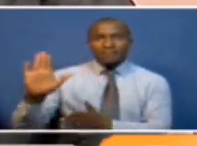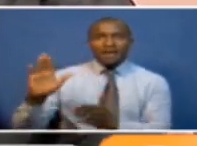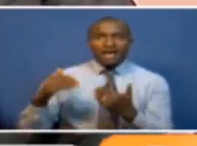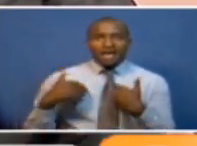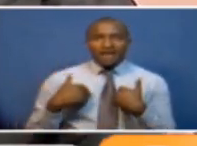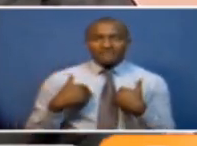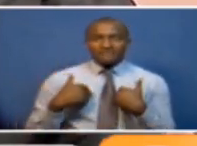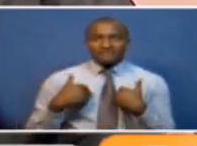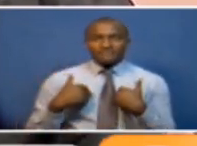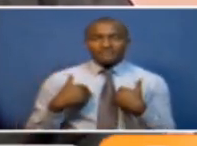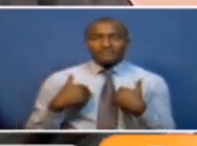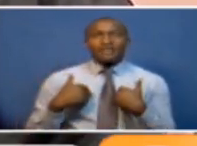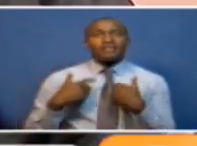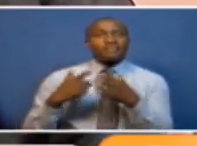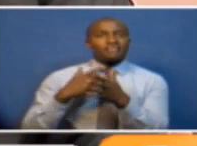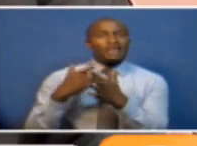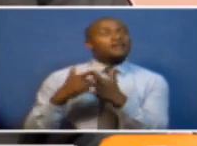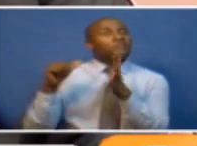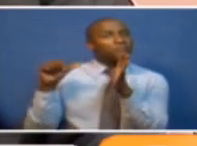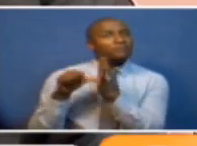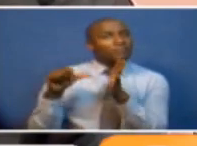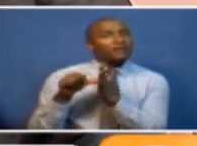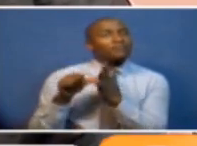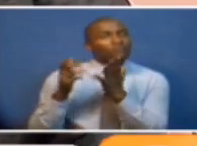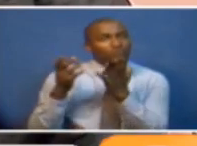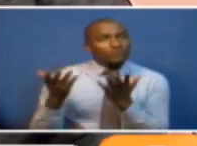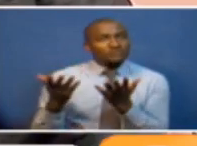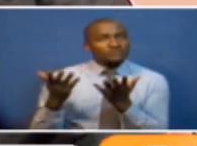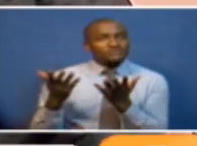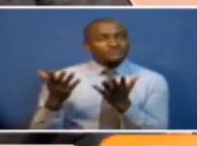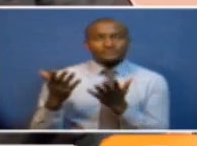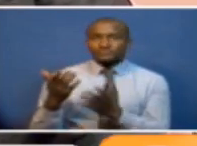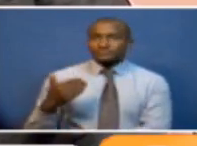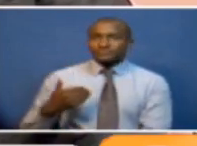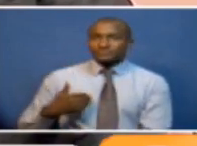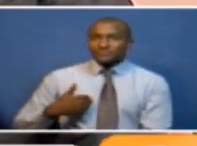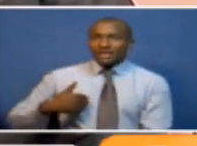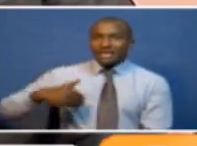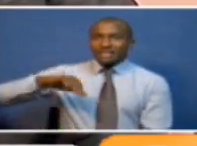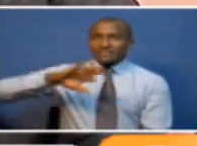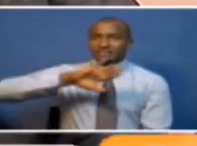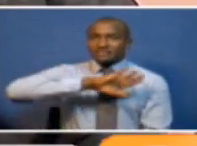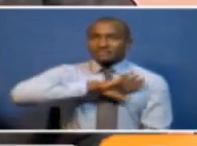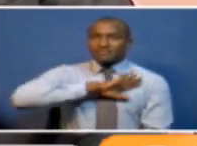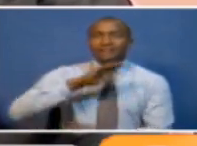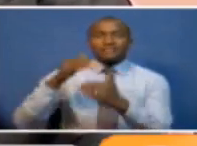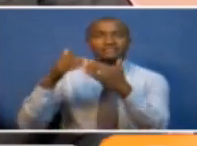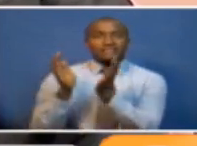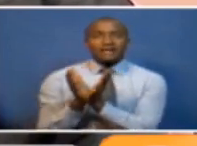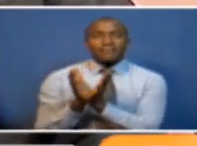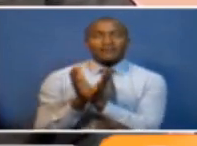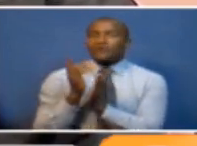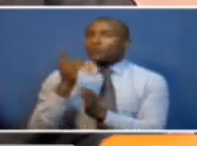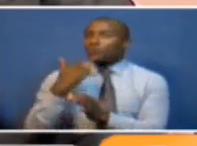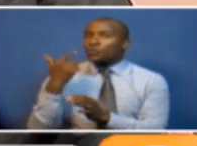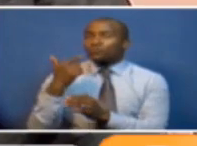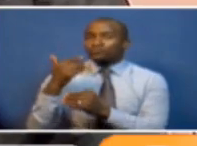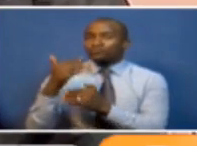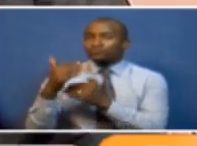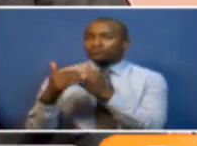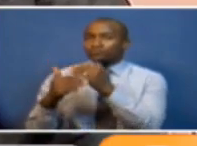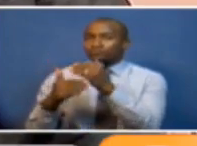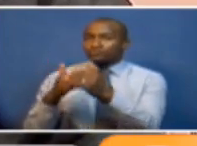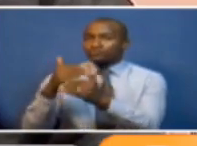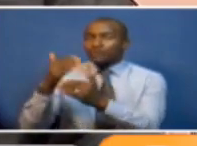really broke the camel's back is the Spanish contractor, Isolax, who was not able to complete